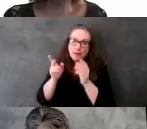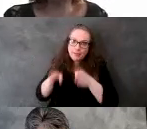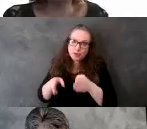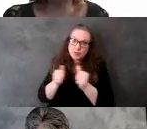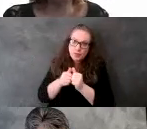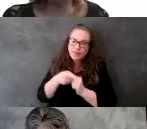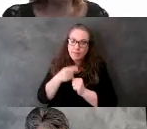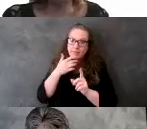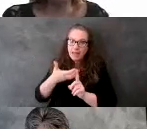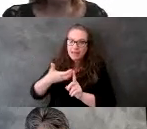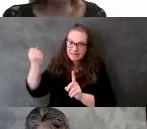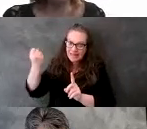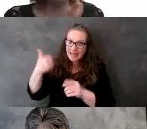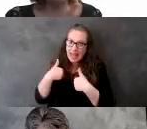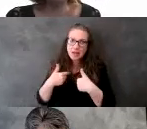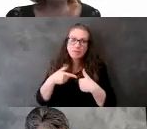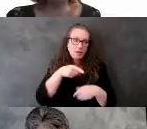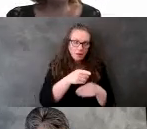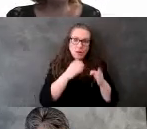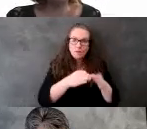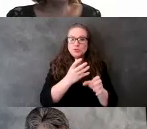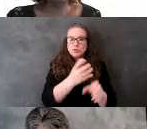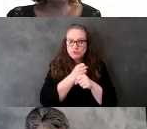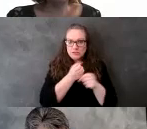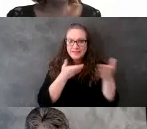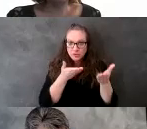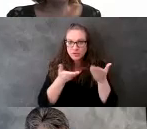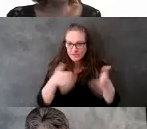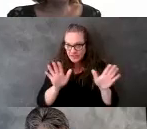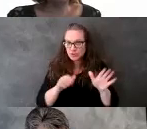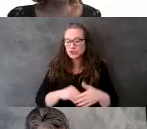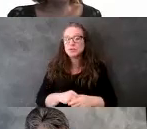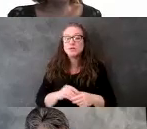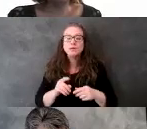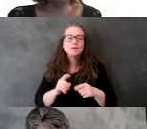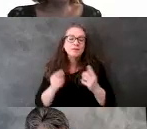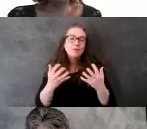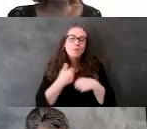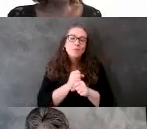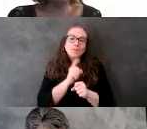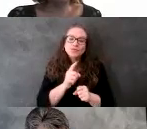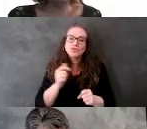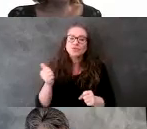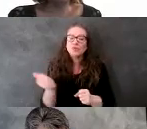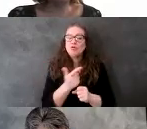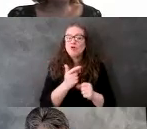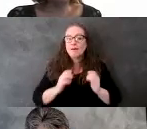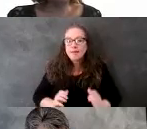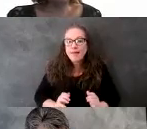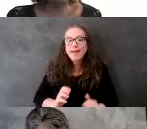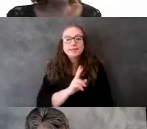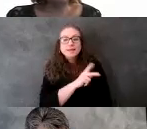person gets their services. But we want to make sure that all of our clients and patients get